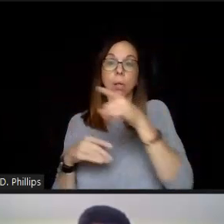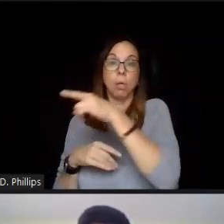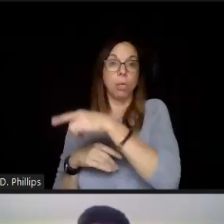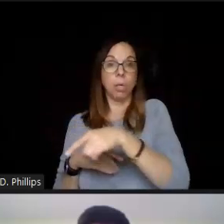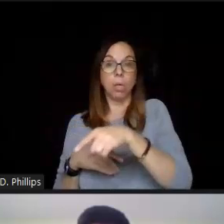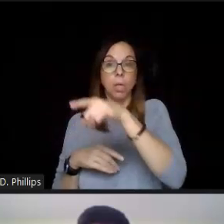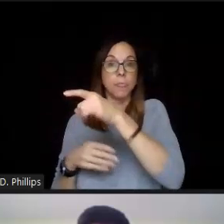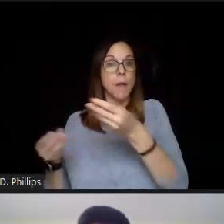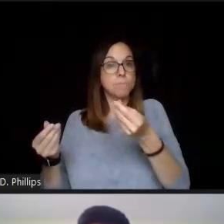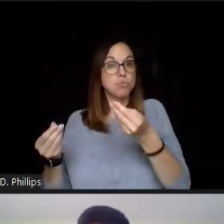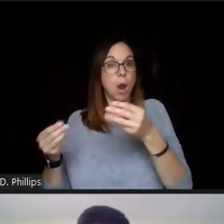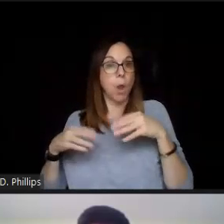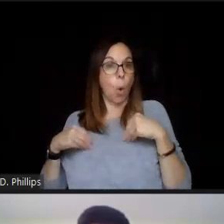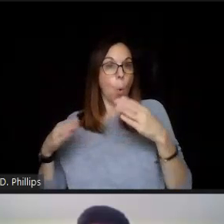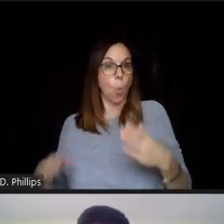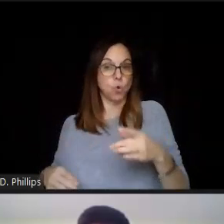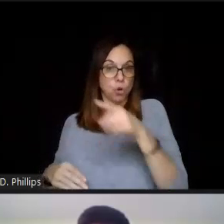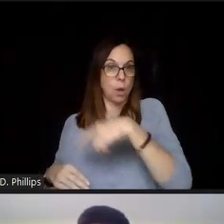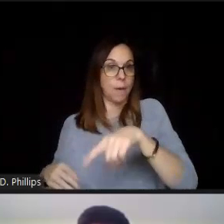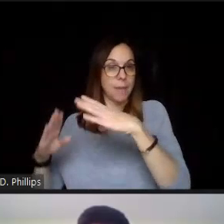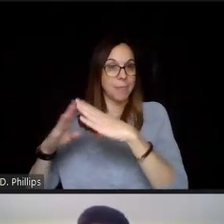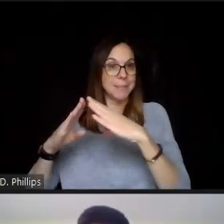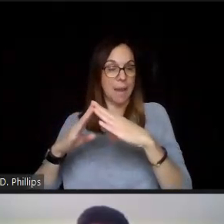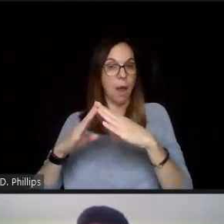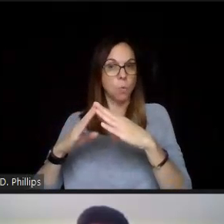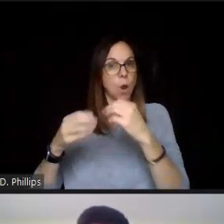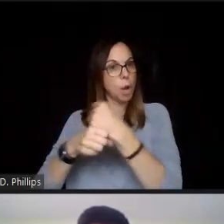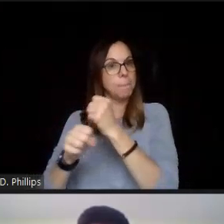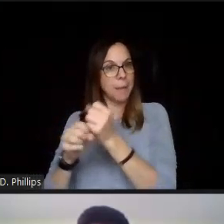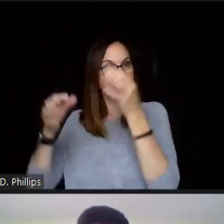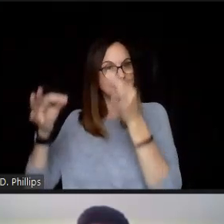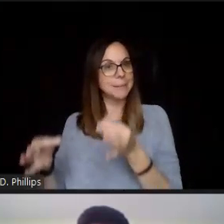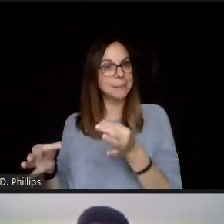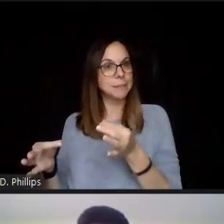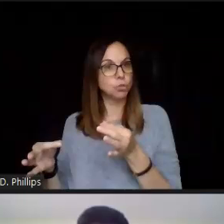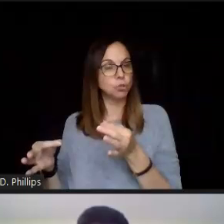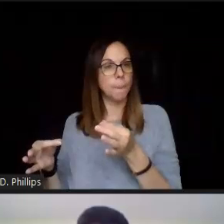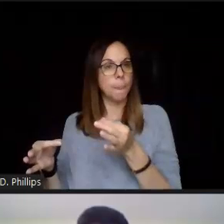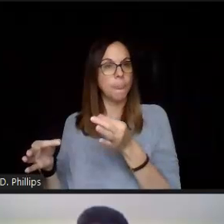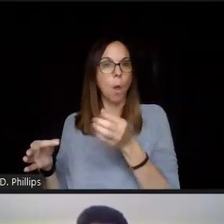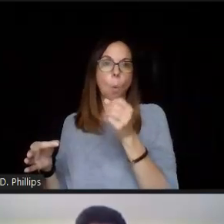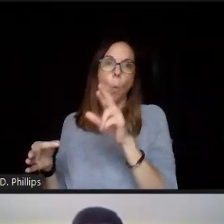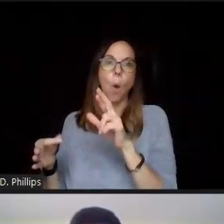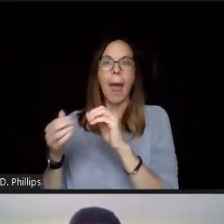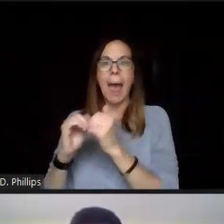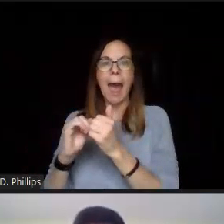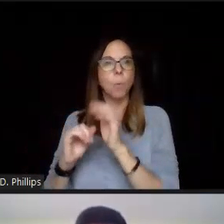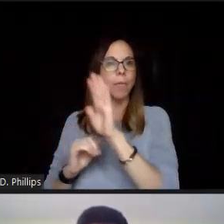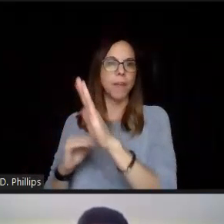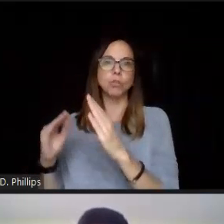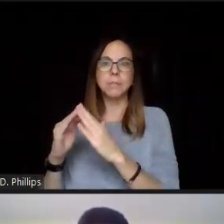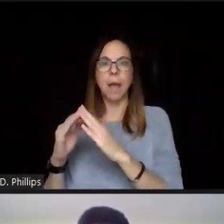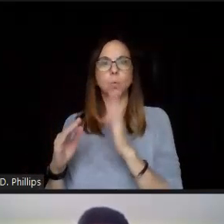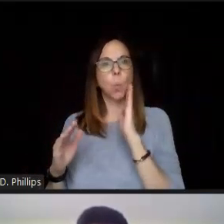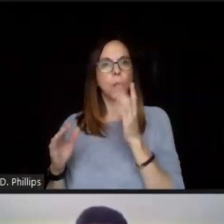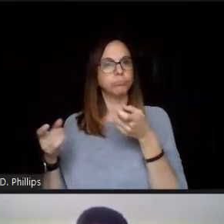the property owners of the town are making the decisions for how their town will